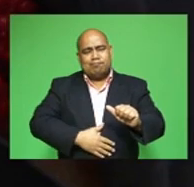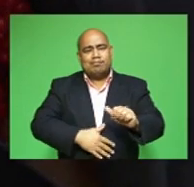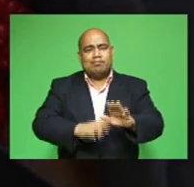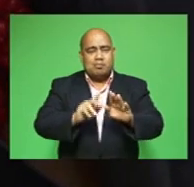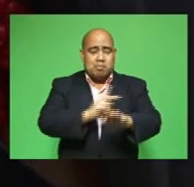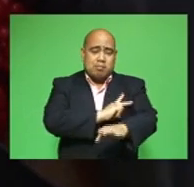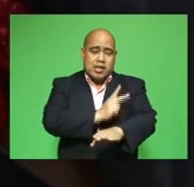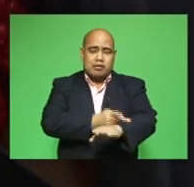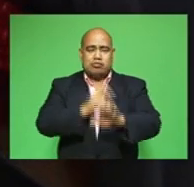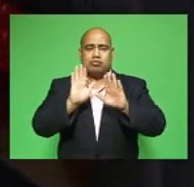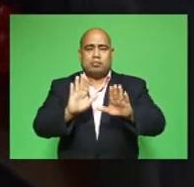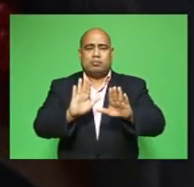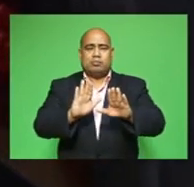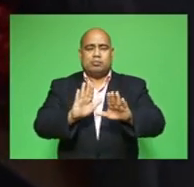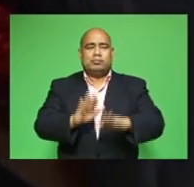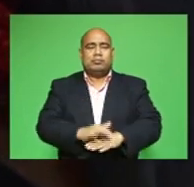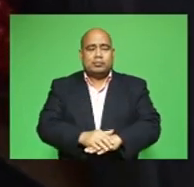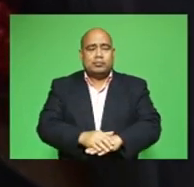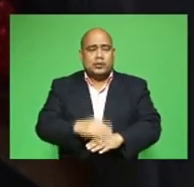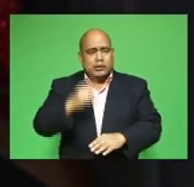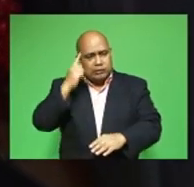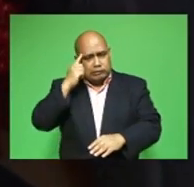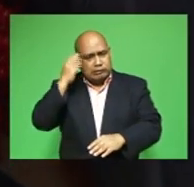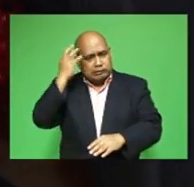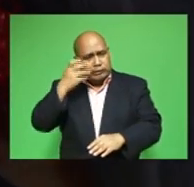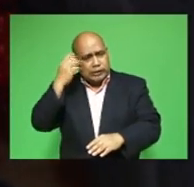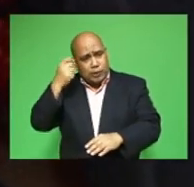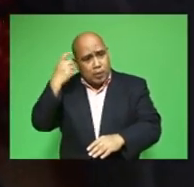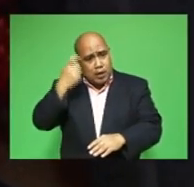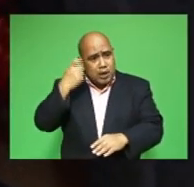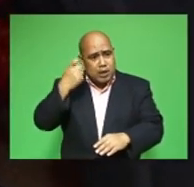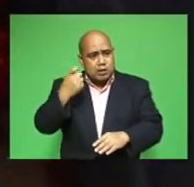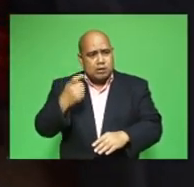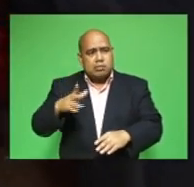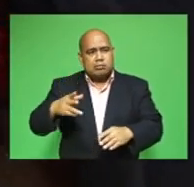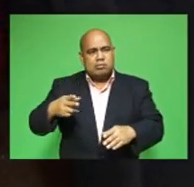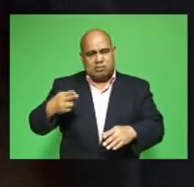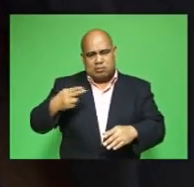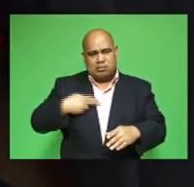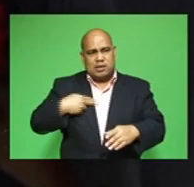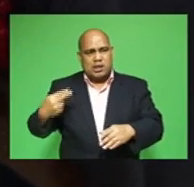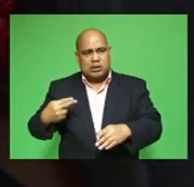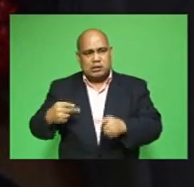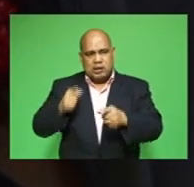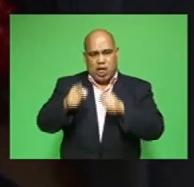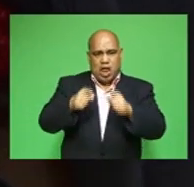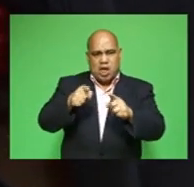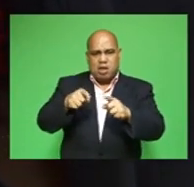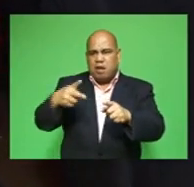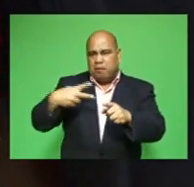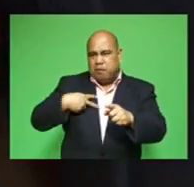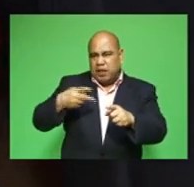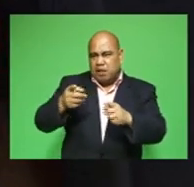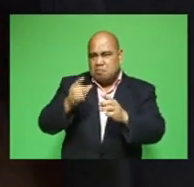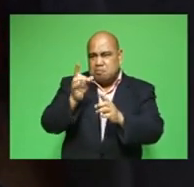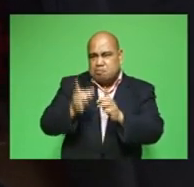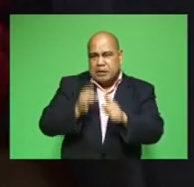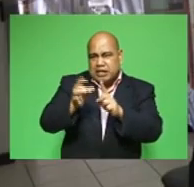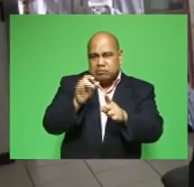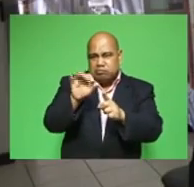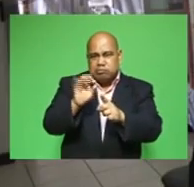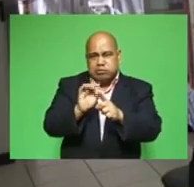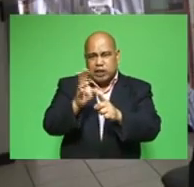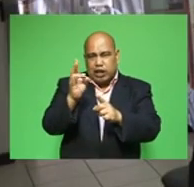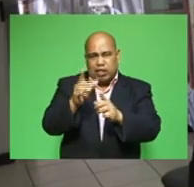The worry now within the association is the stigmatization of menstruation. However, they hope that the perception of some men towards